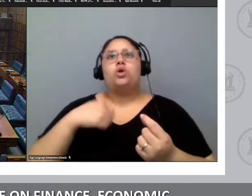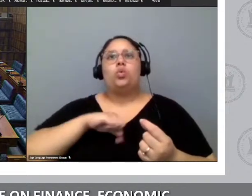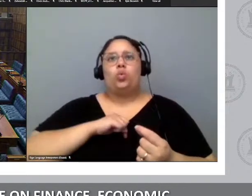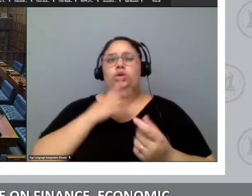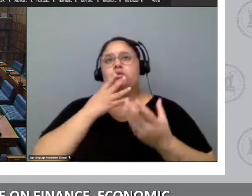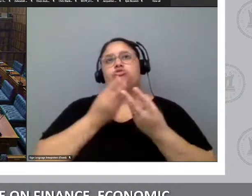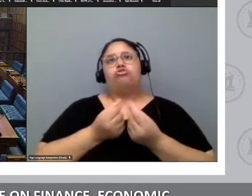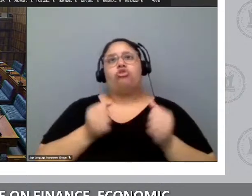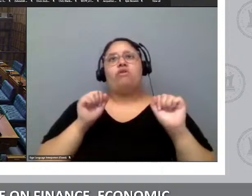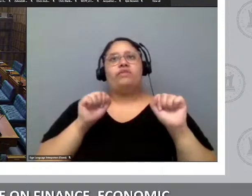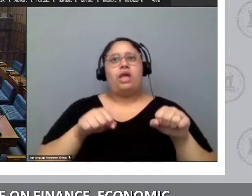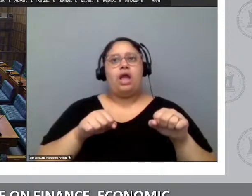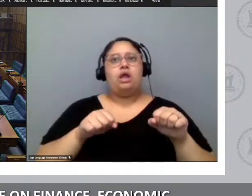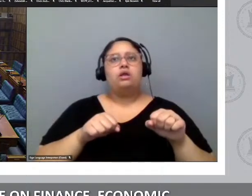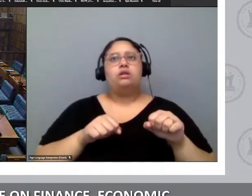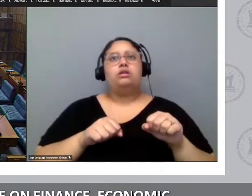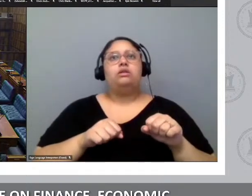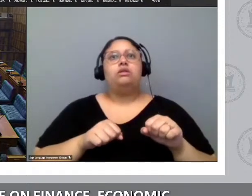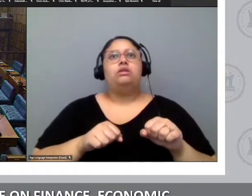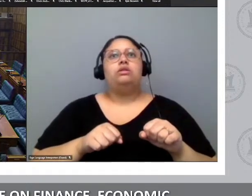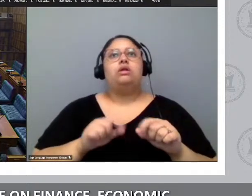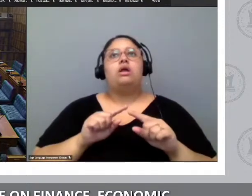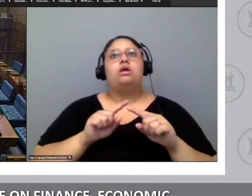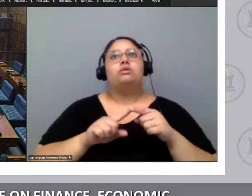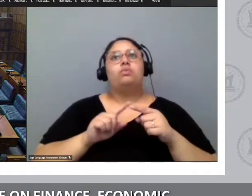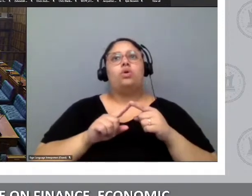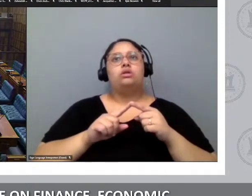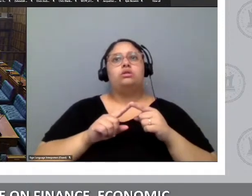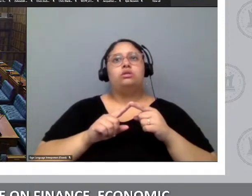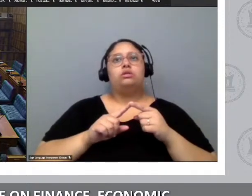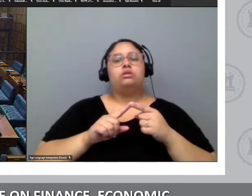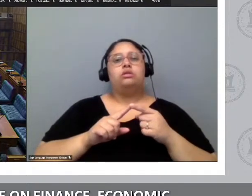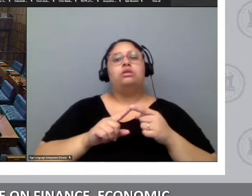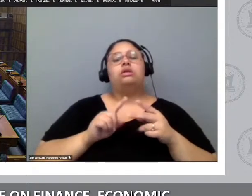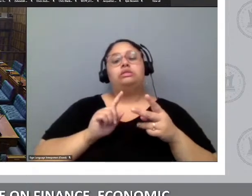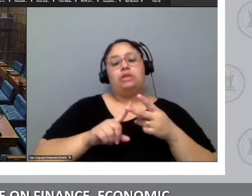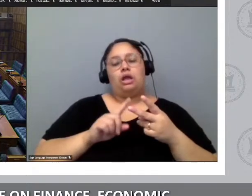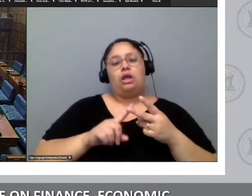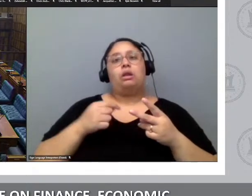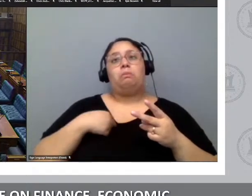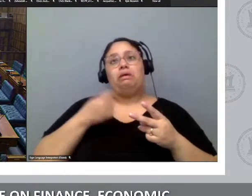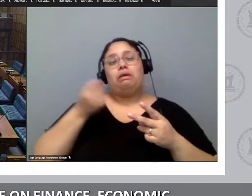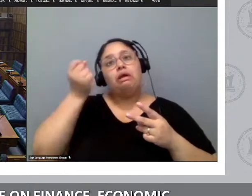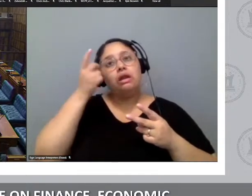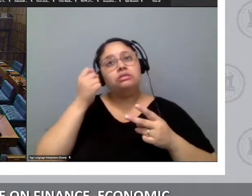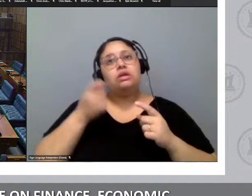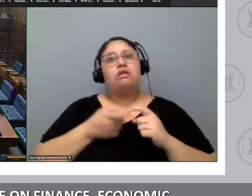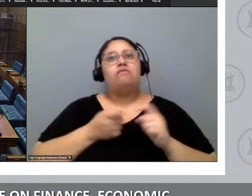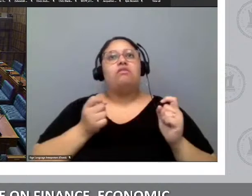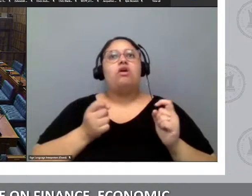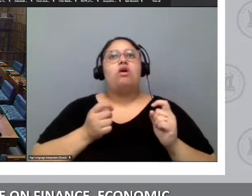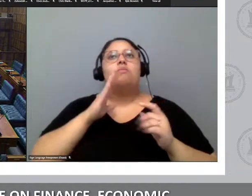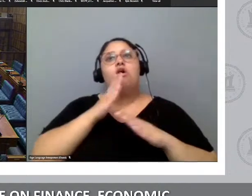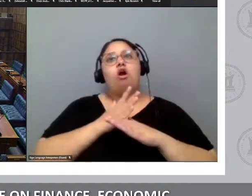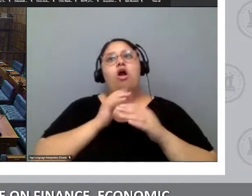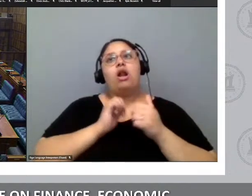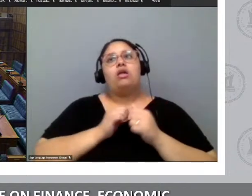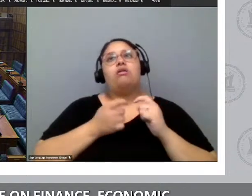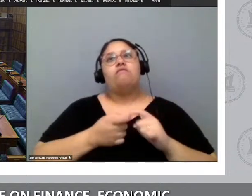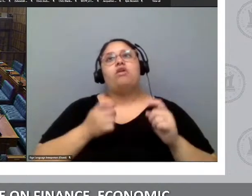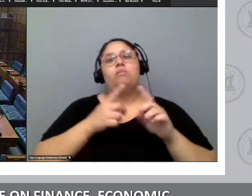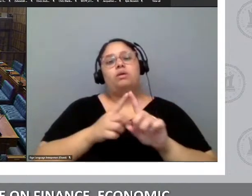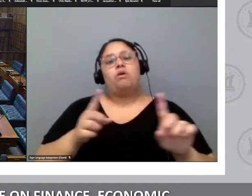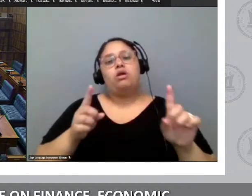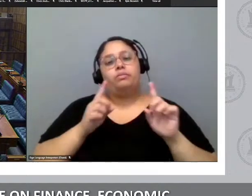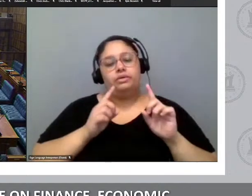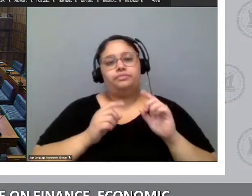resolving that's the first point I wanted to raise the second one CH is that I'm understanding from the colleague from from the